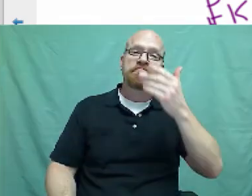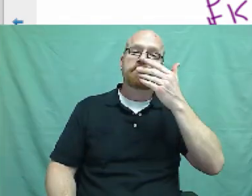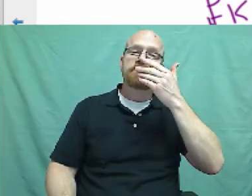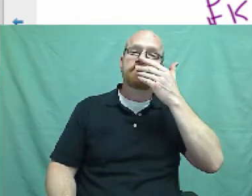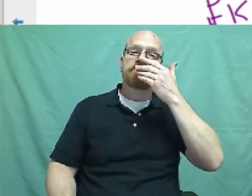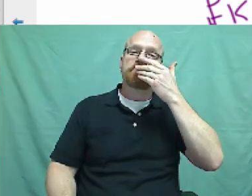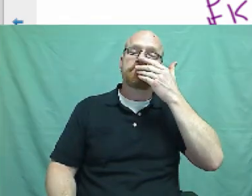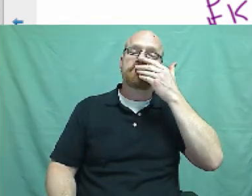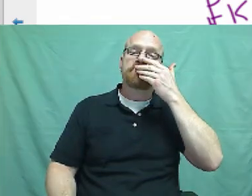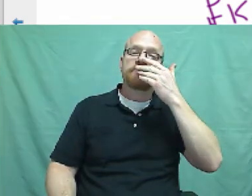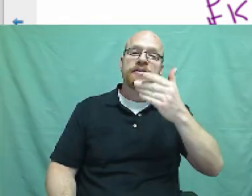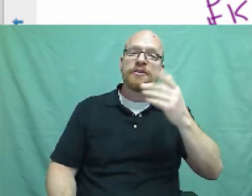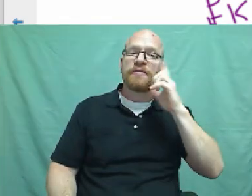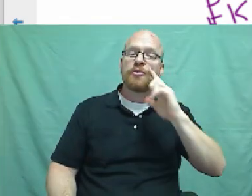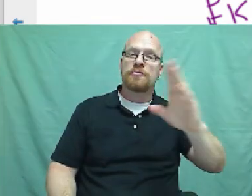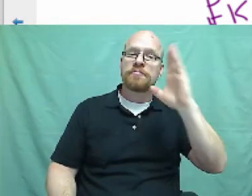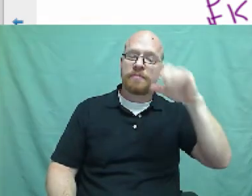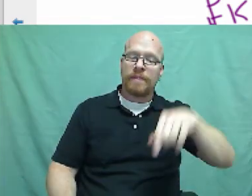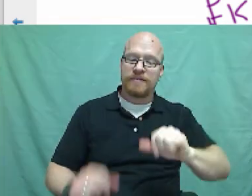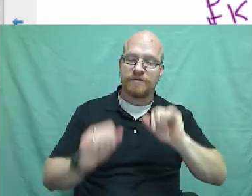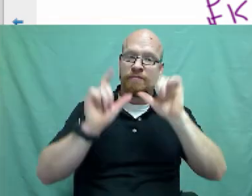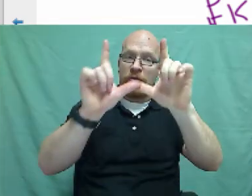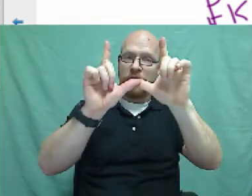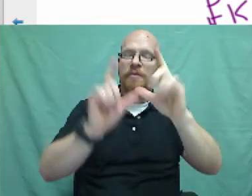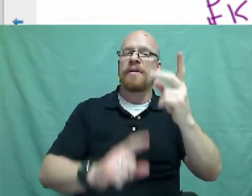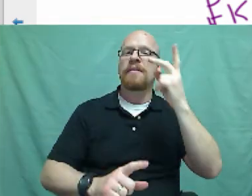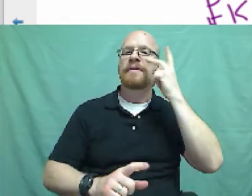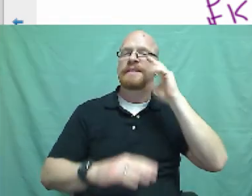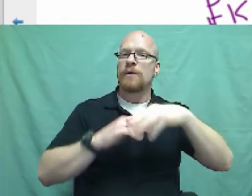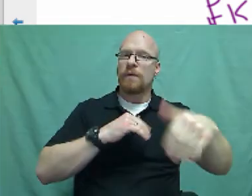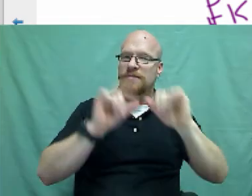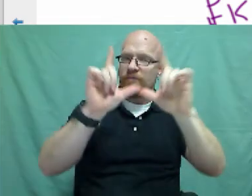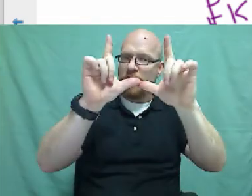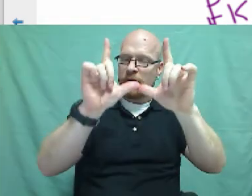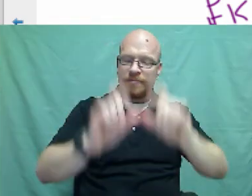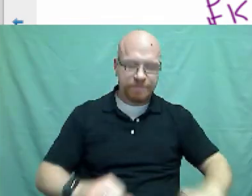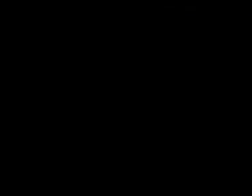Thank you for paying attention to this vlog, and I'll see you next vlog.